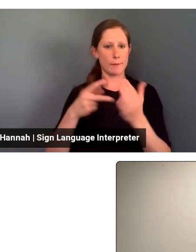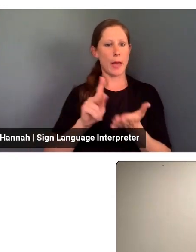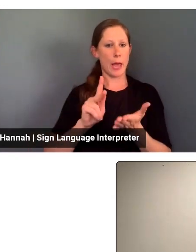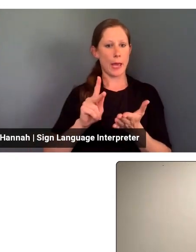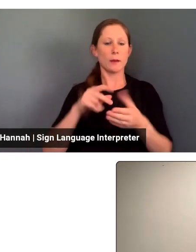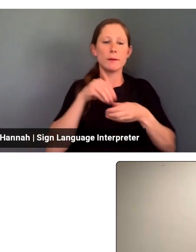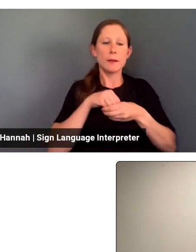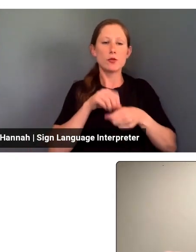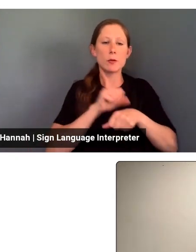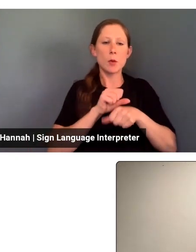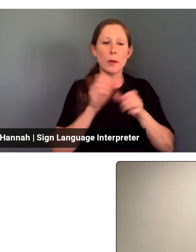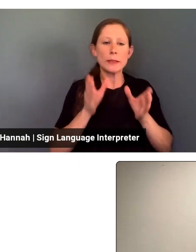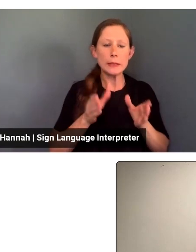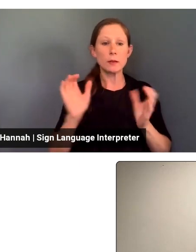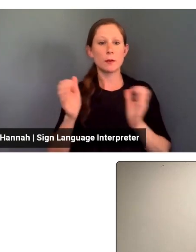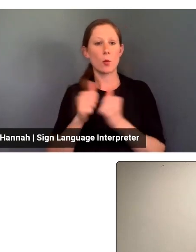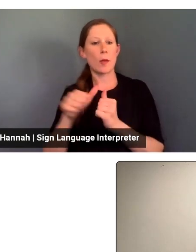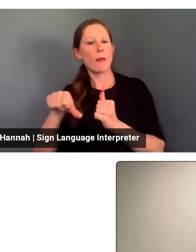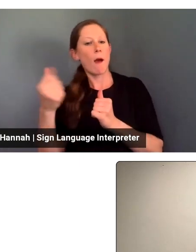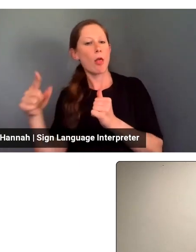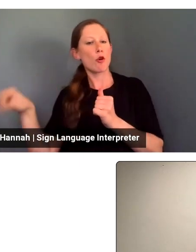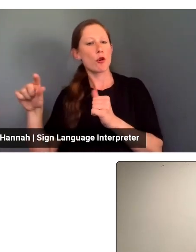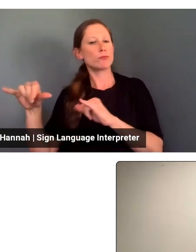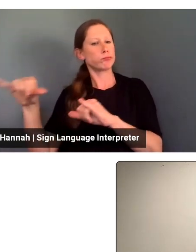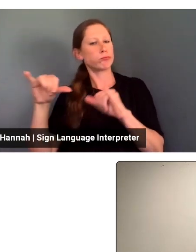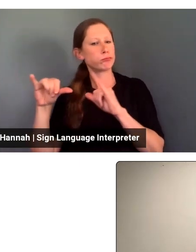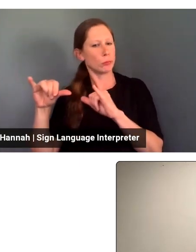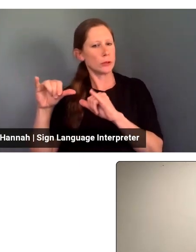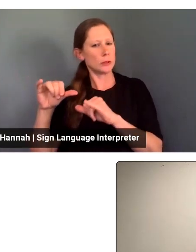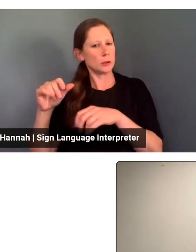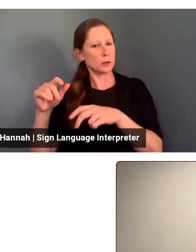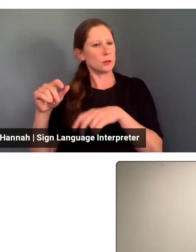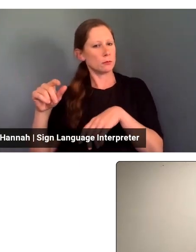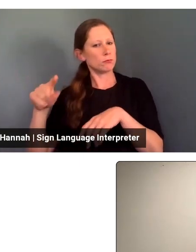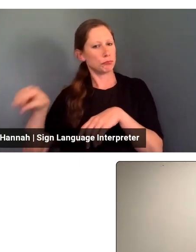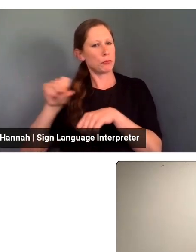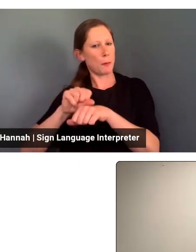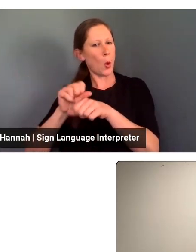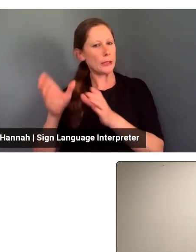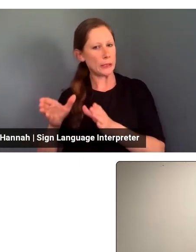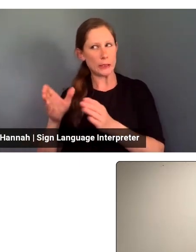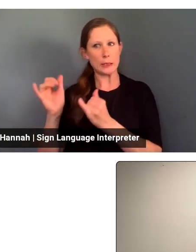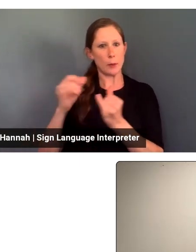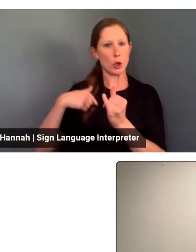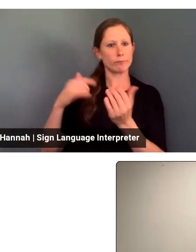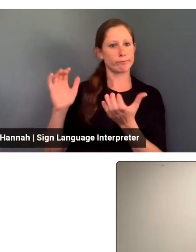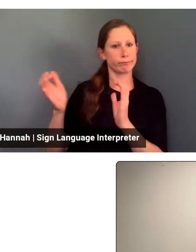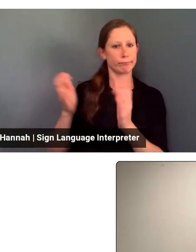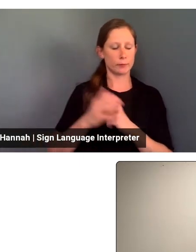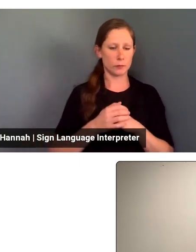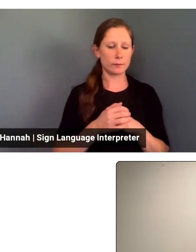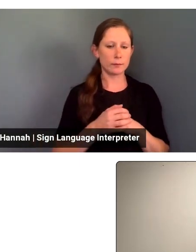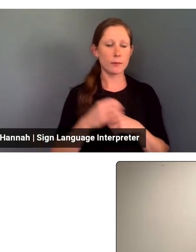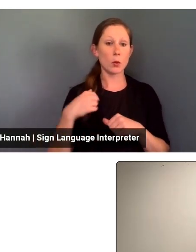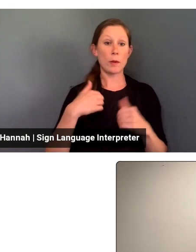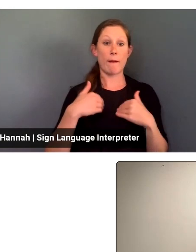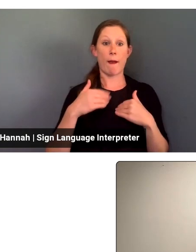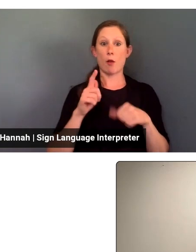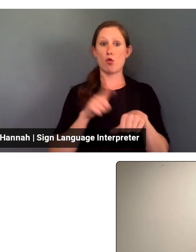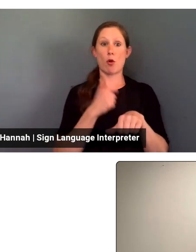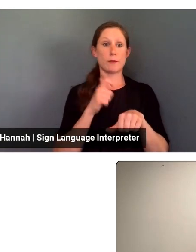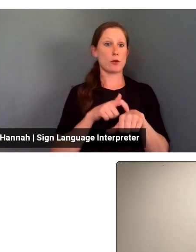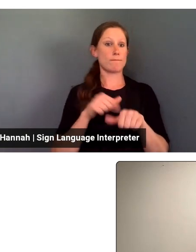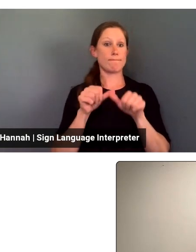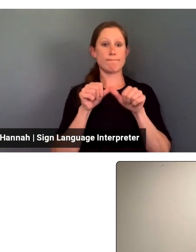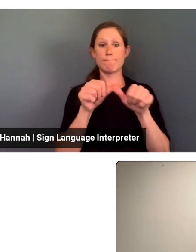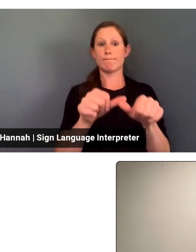and how they're paid versus other similarly situated employees. We have had a long-standing premise